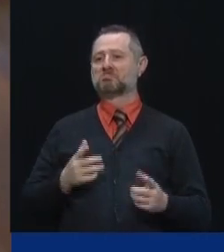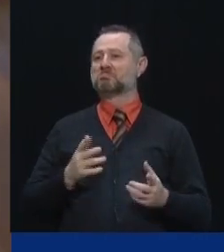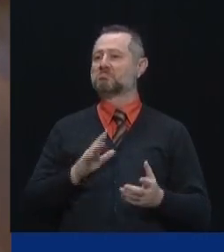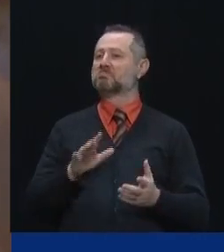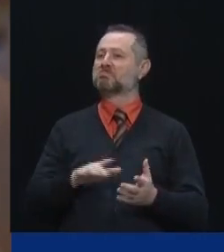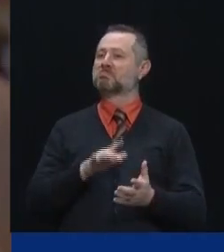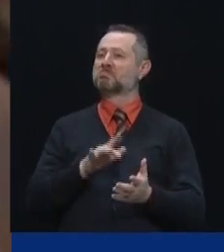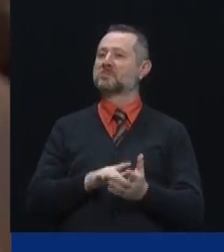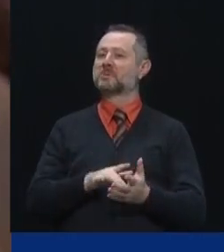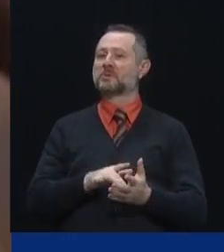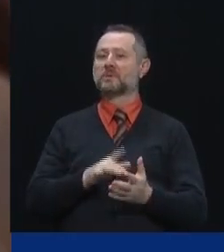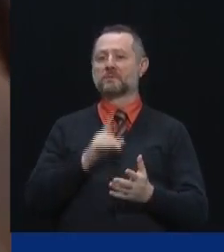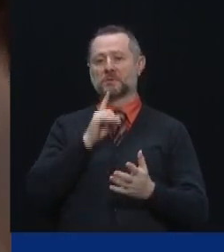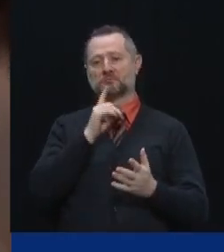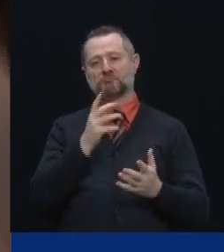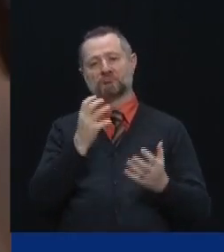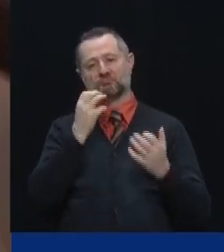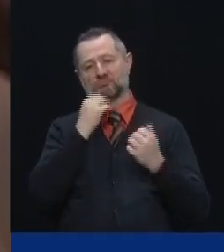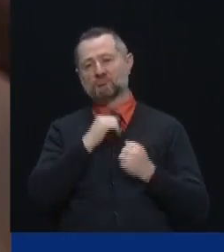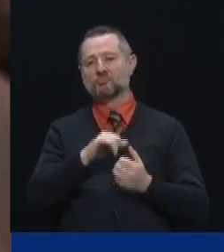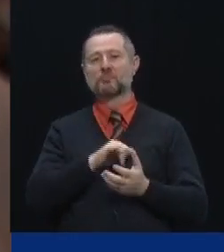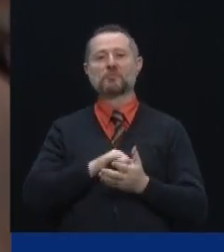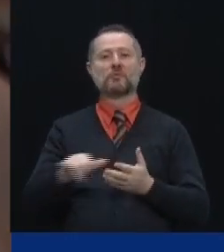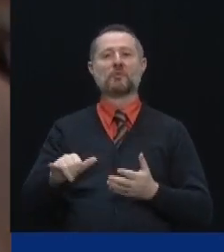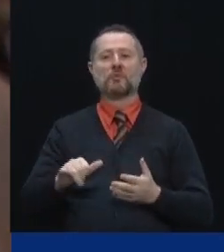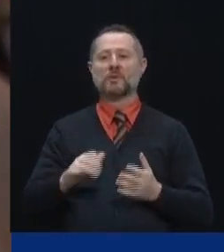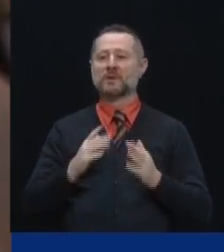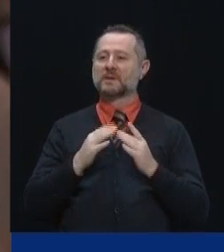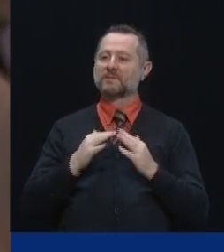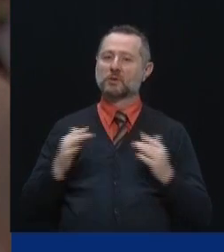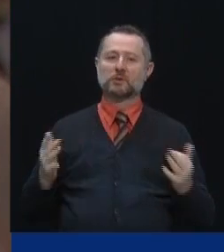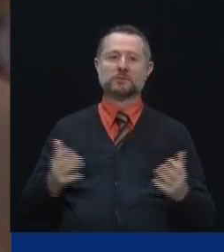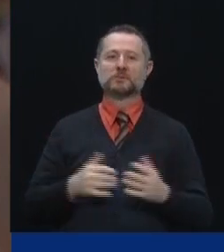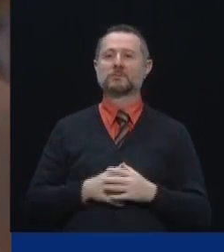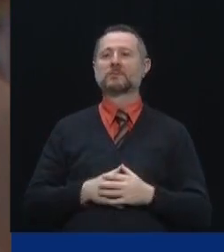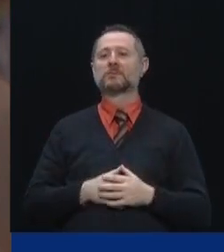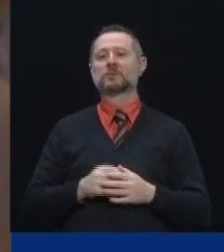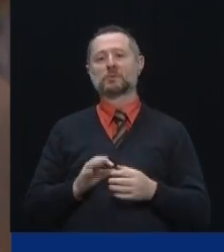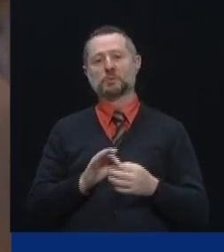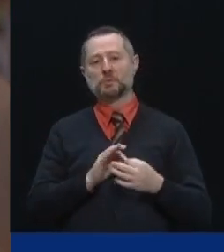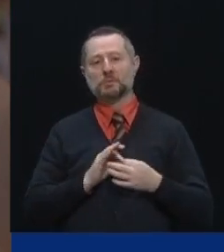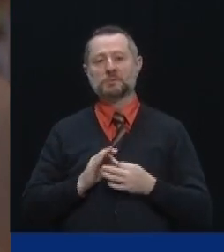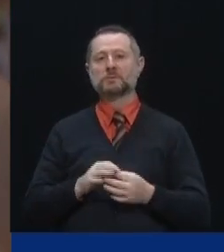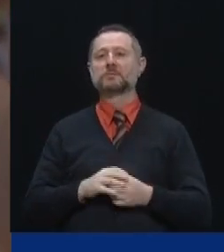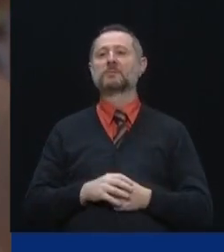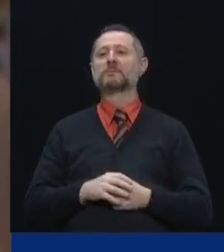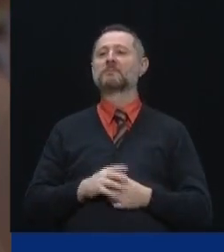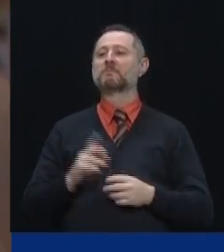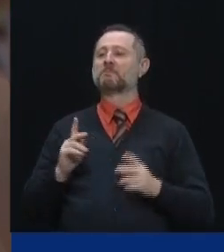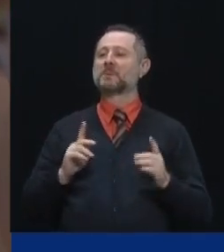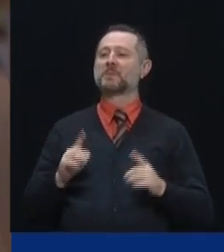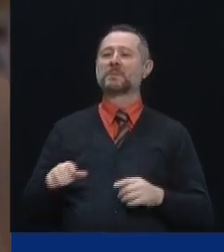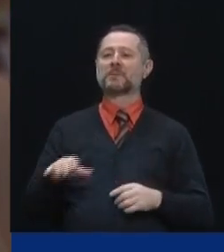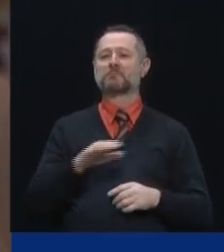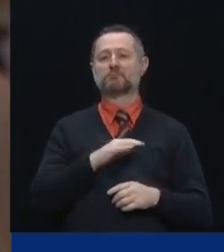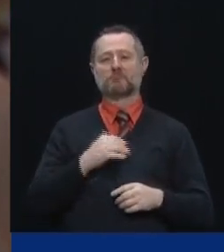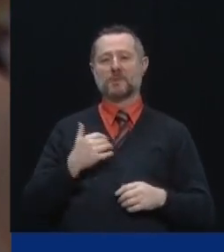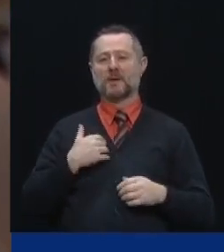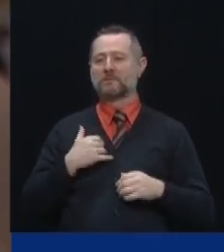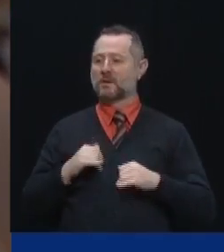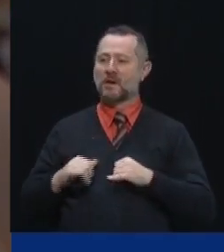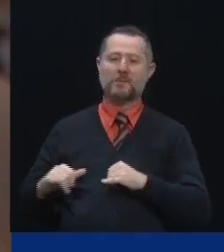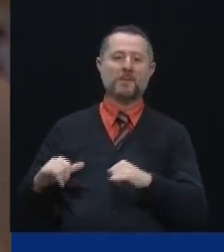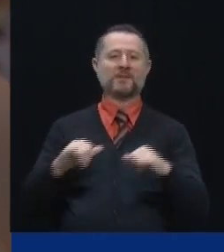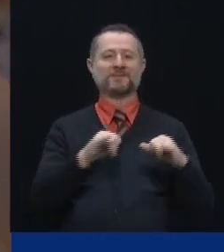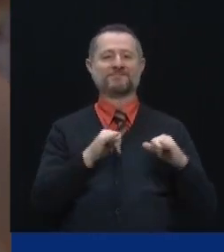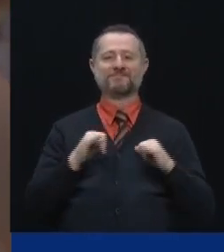all about. It's diversity, it's unity, it's strength, it's people who are finding commonalities rather